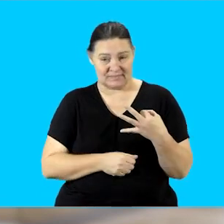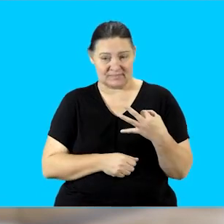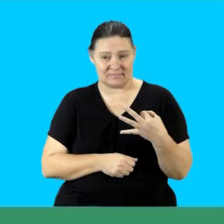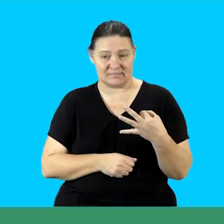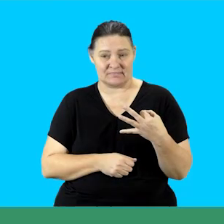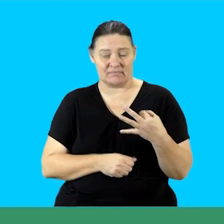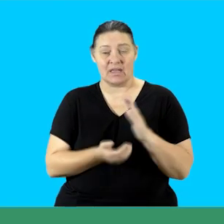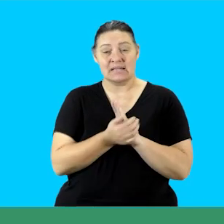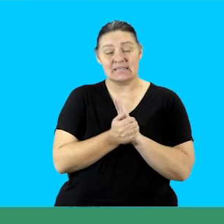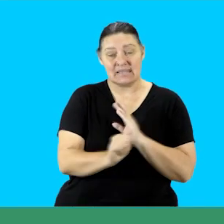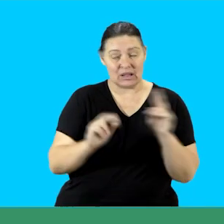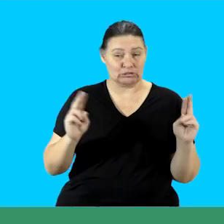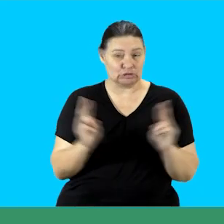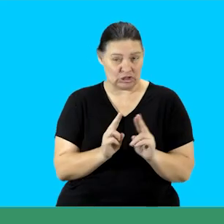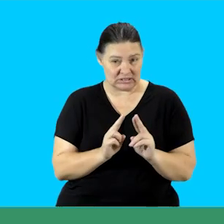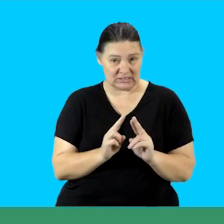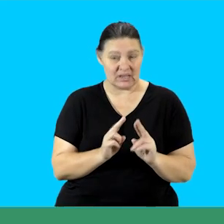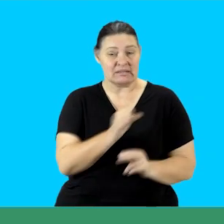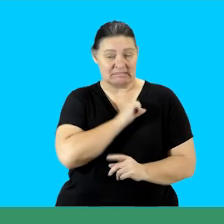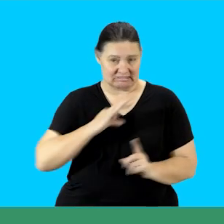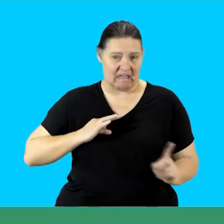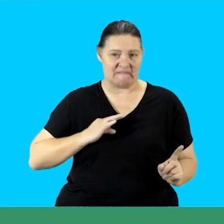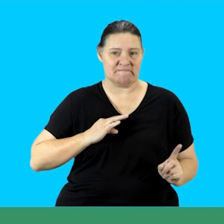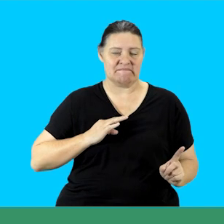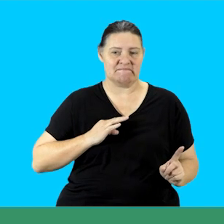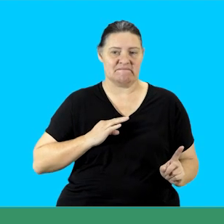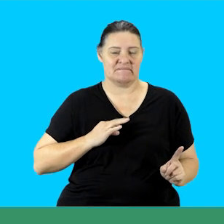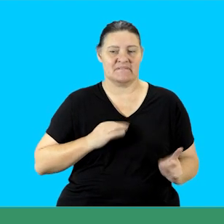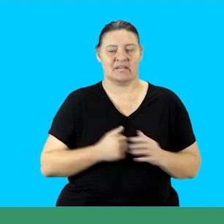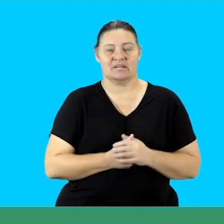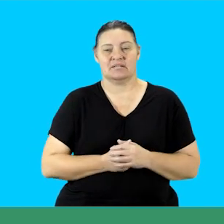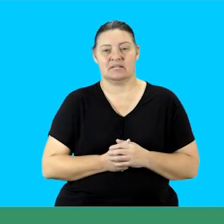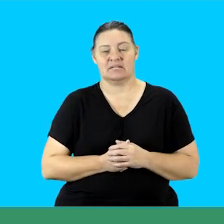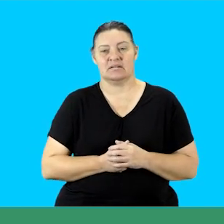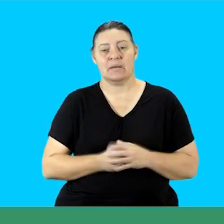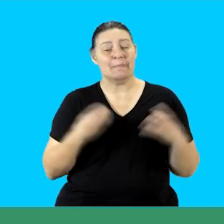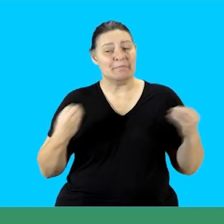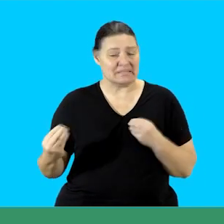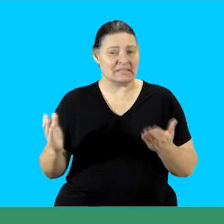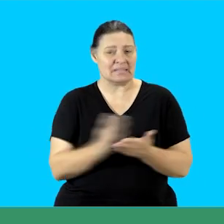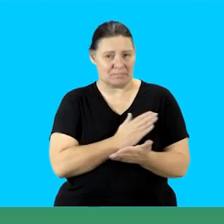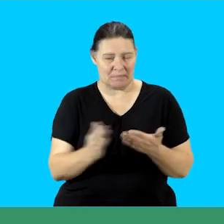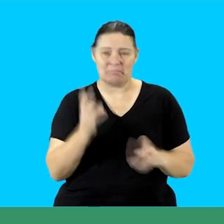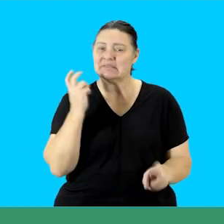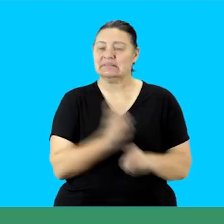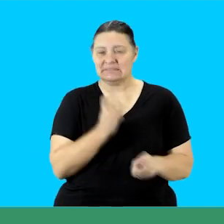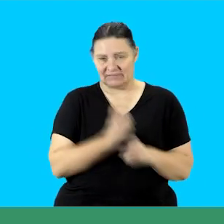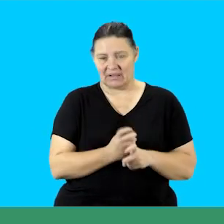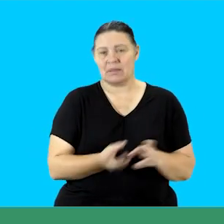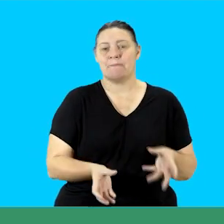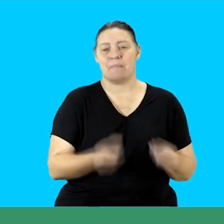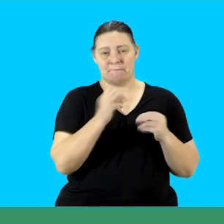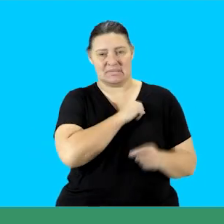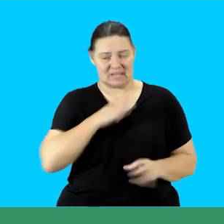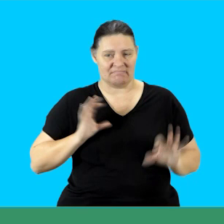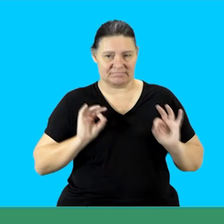challenge. Skills shortages among employees. Businesses sometimes find it difficult